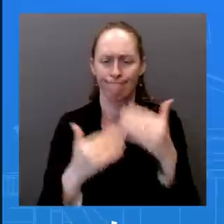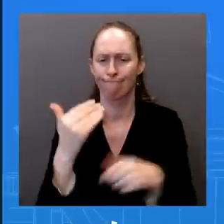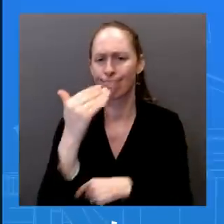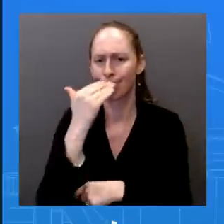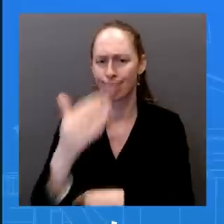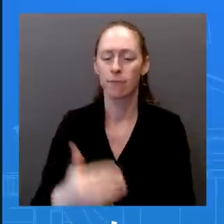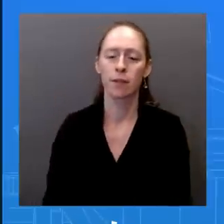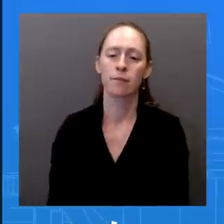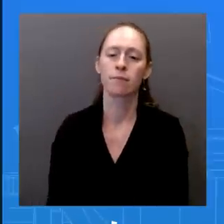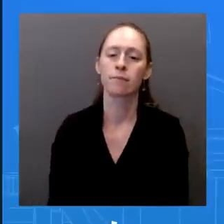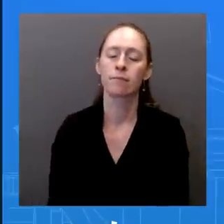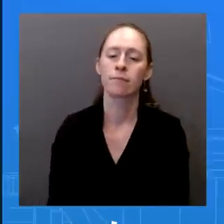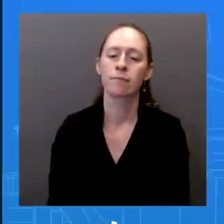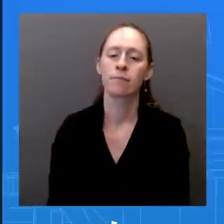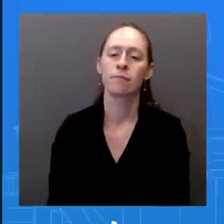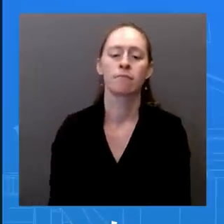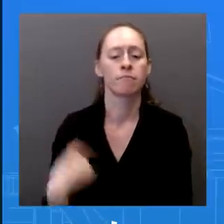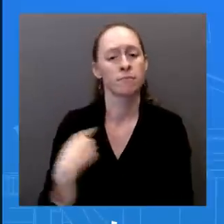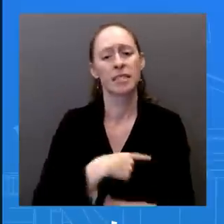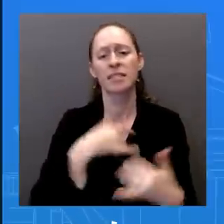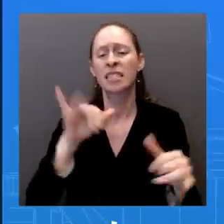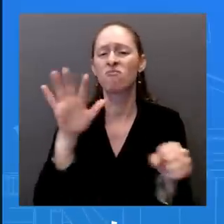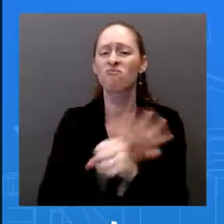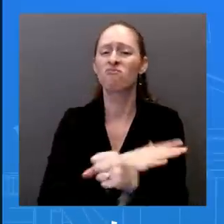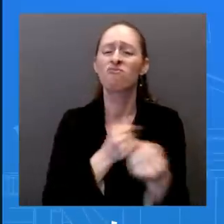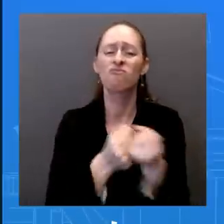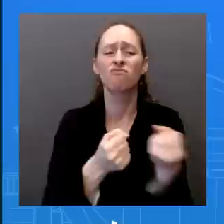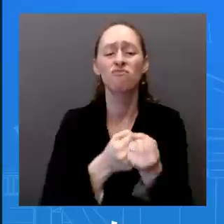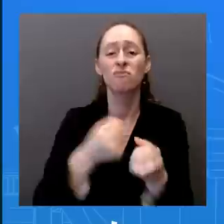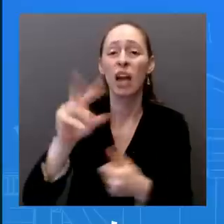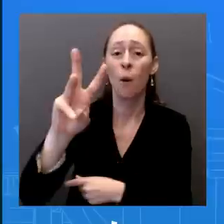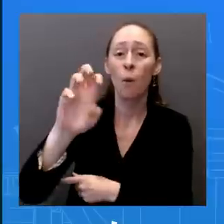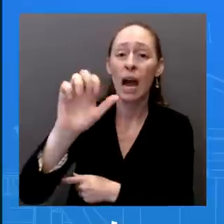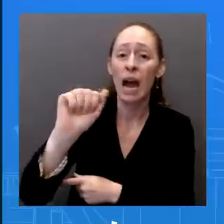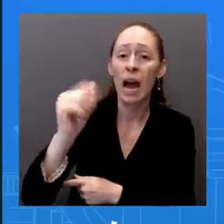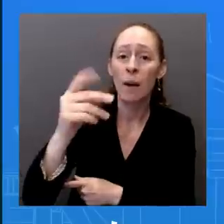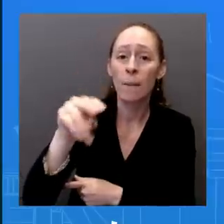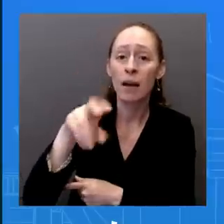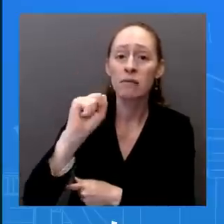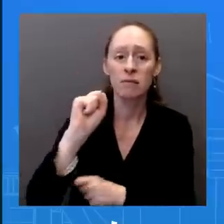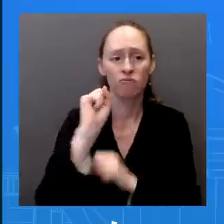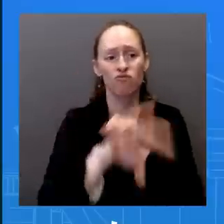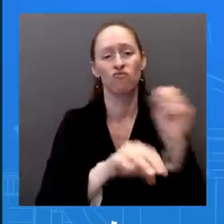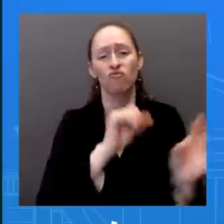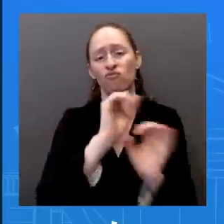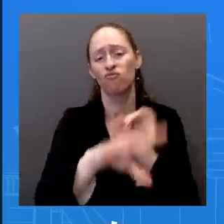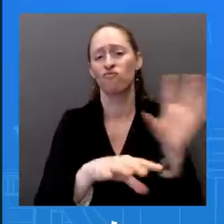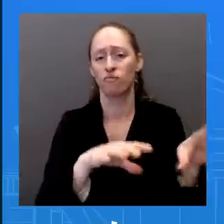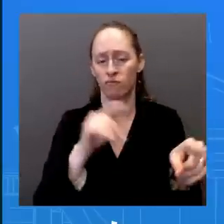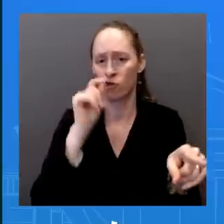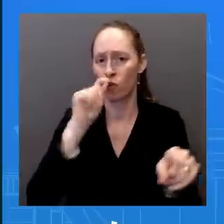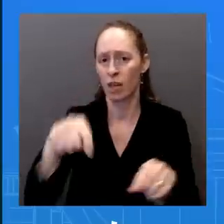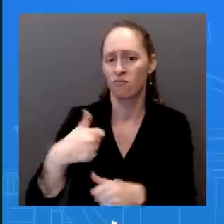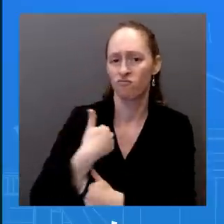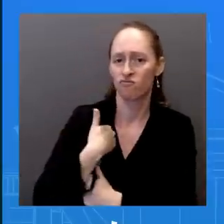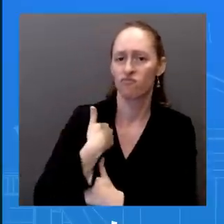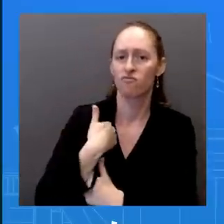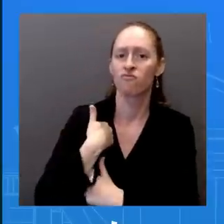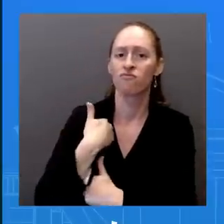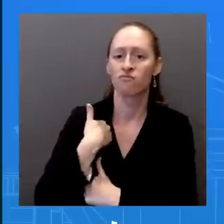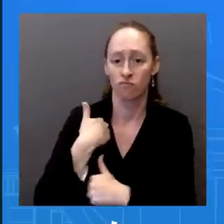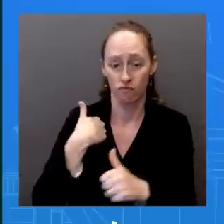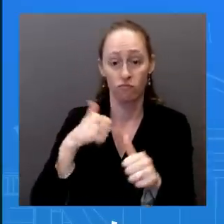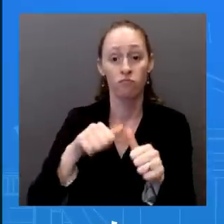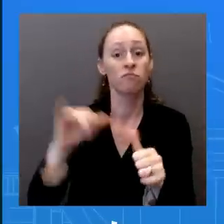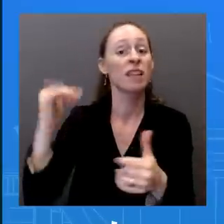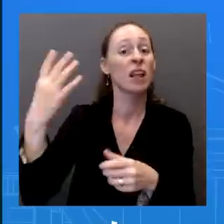to successfully prosecute those offensives, including an announcement of more than $600 million in weapons just last